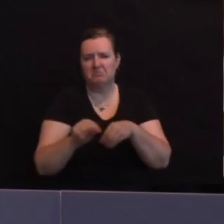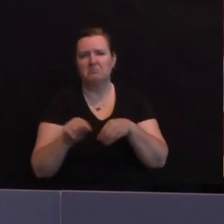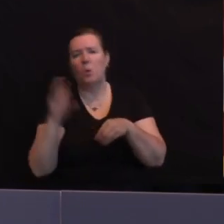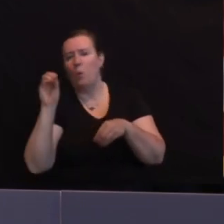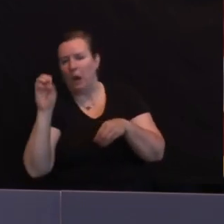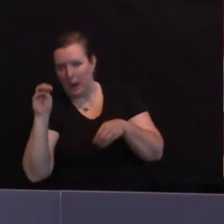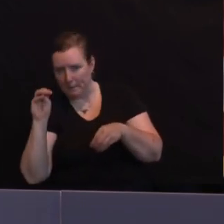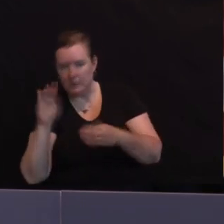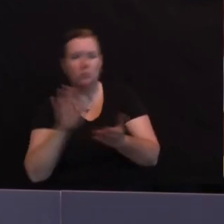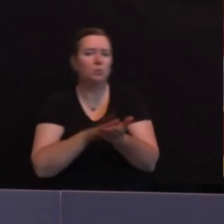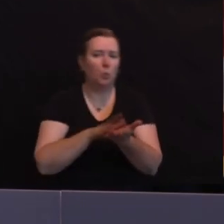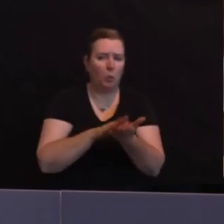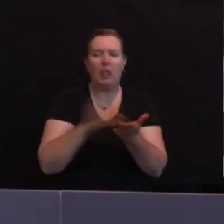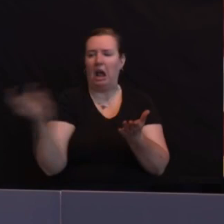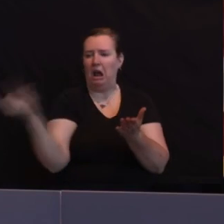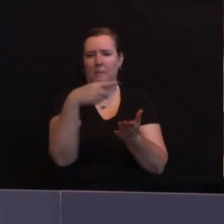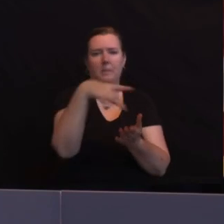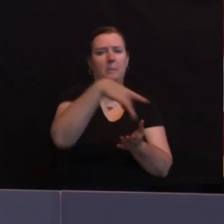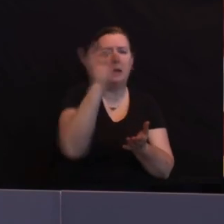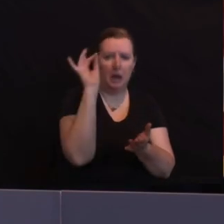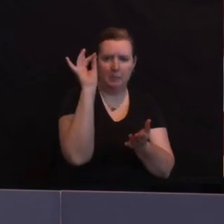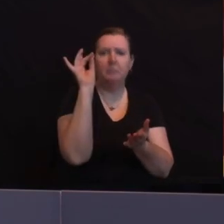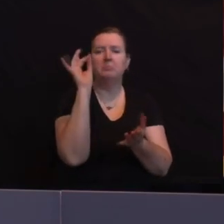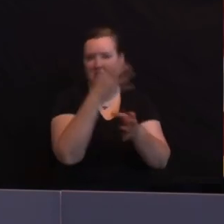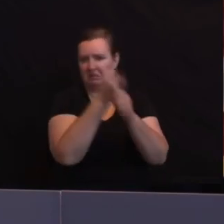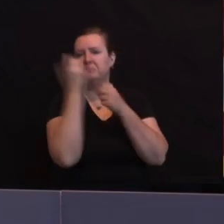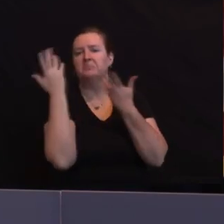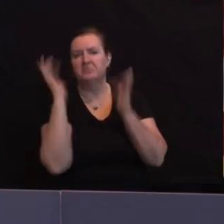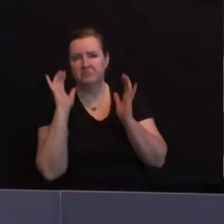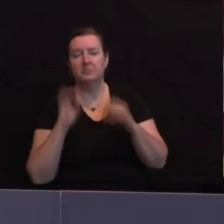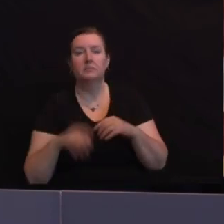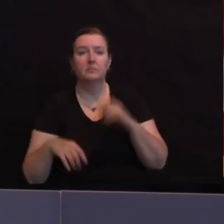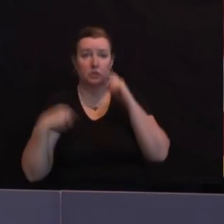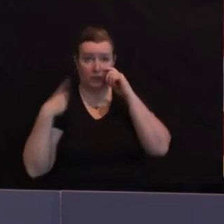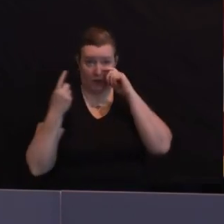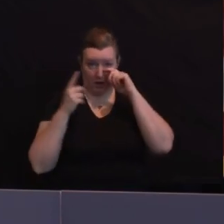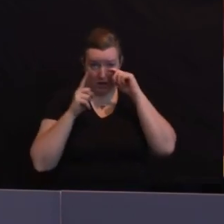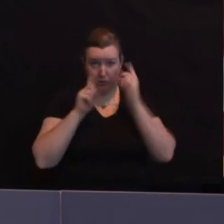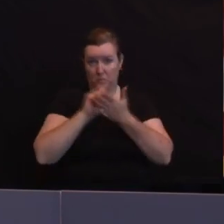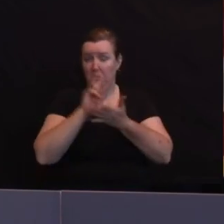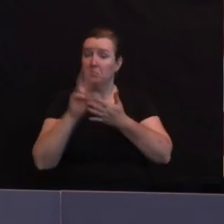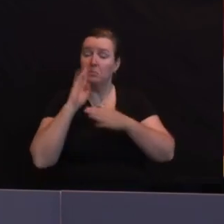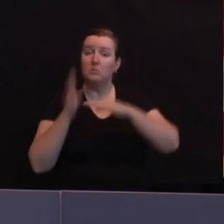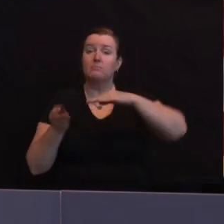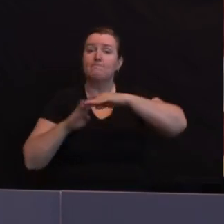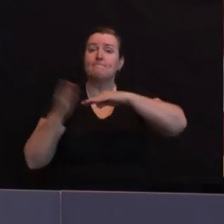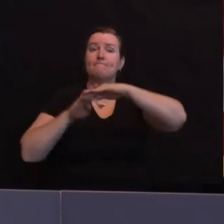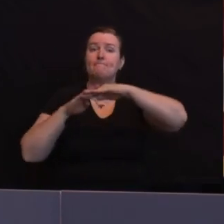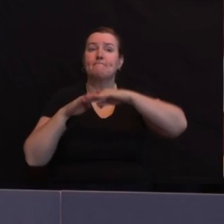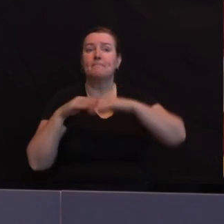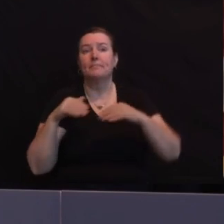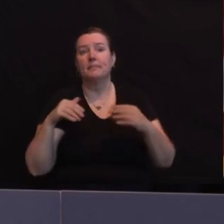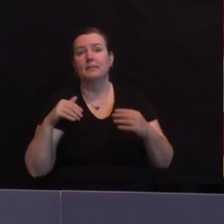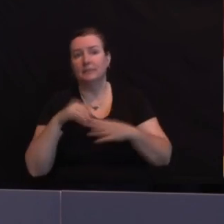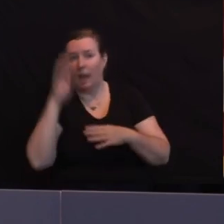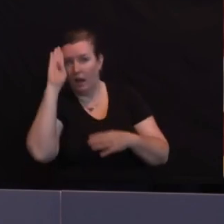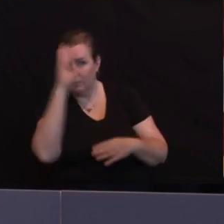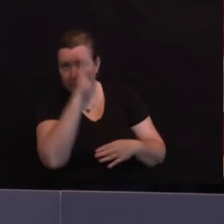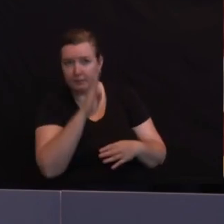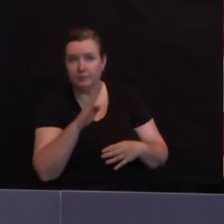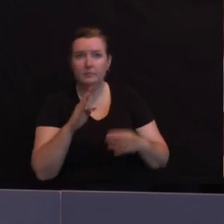Over the past week, we have seen an increase in cases. We are seeing an uptick in hospitalized cases as